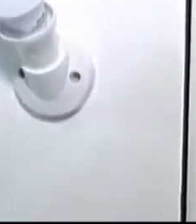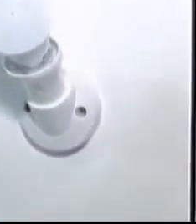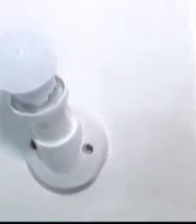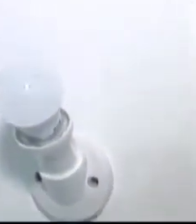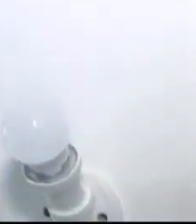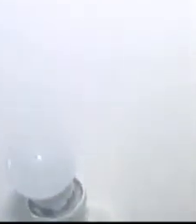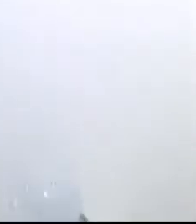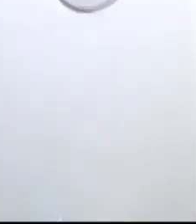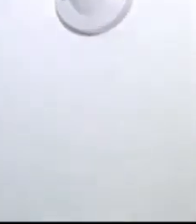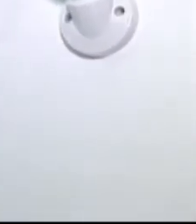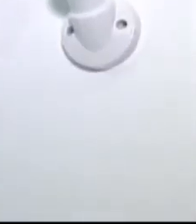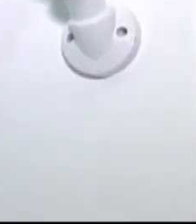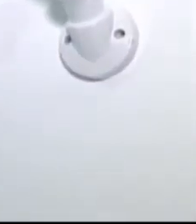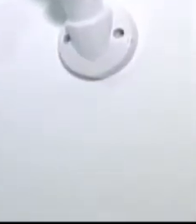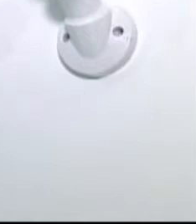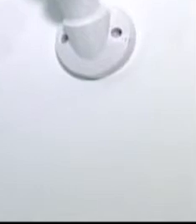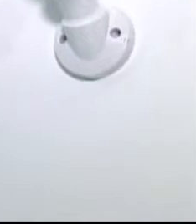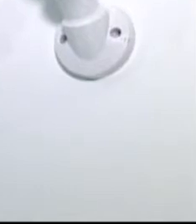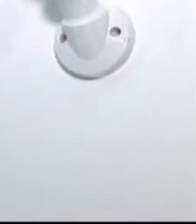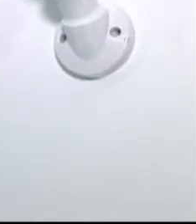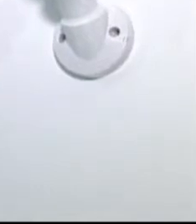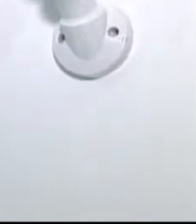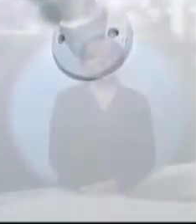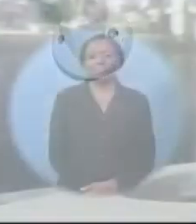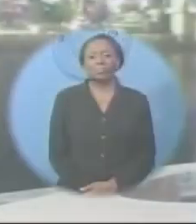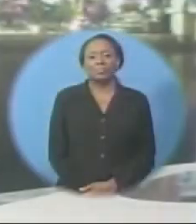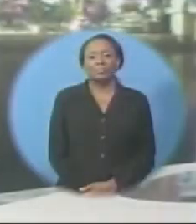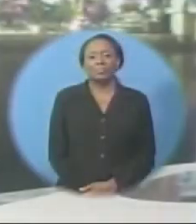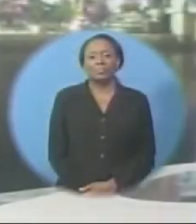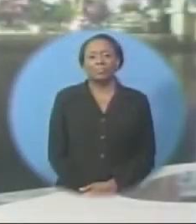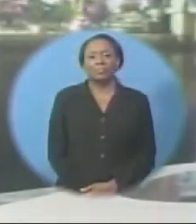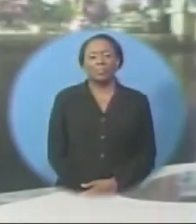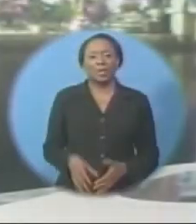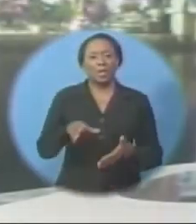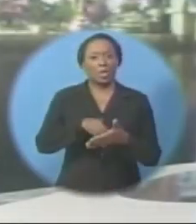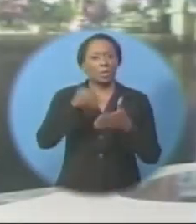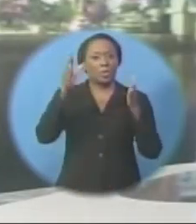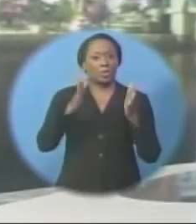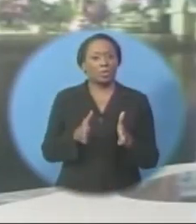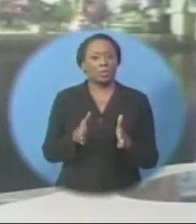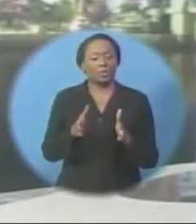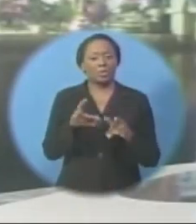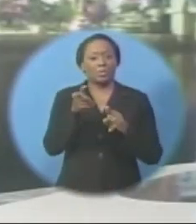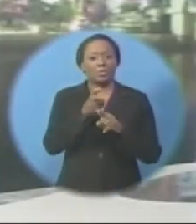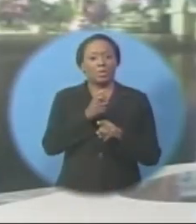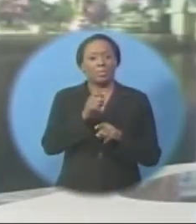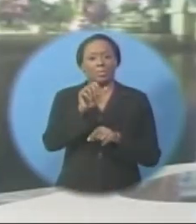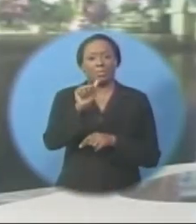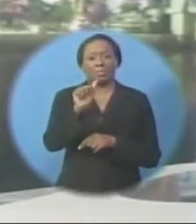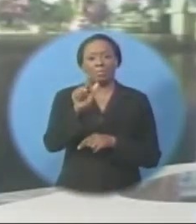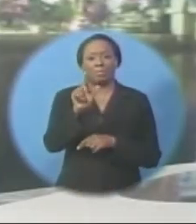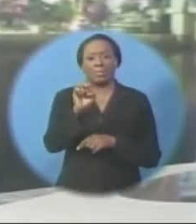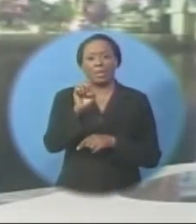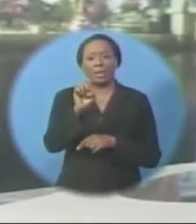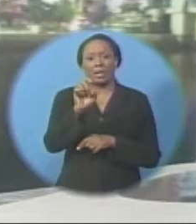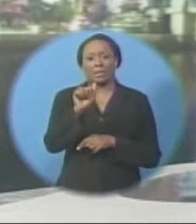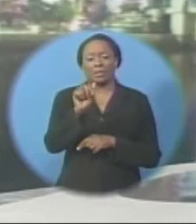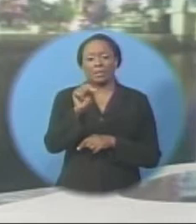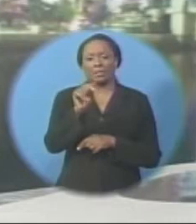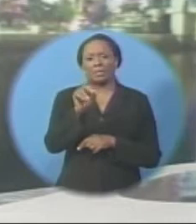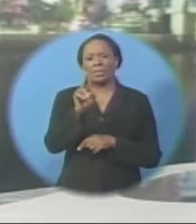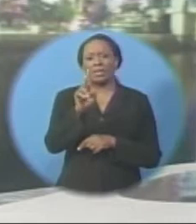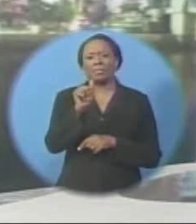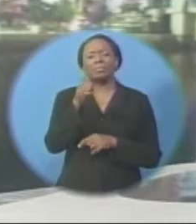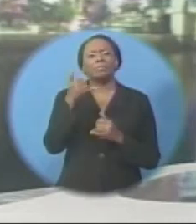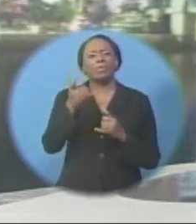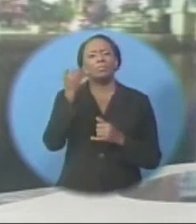energy. Lorna Jones, CBC News. Alexandra students are now more aware of the skills they'll need